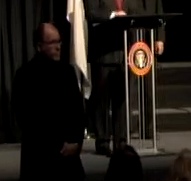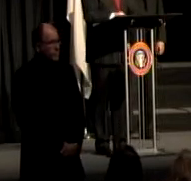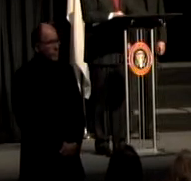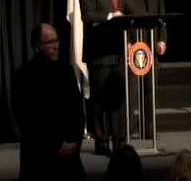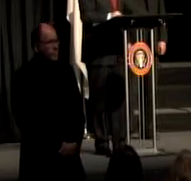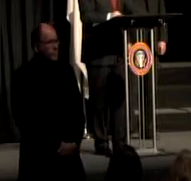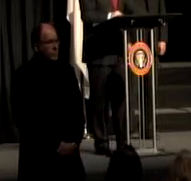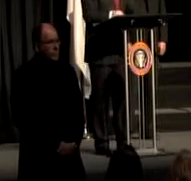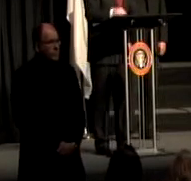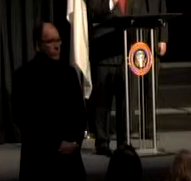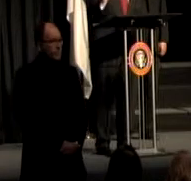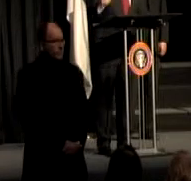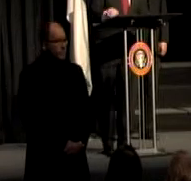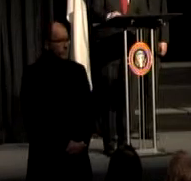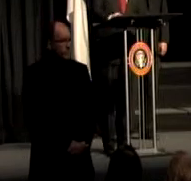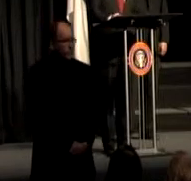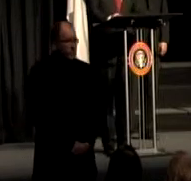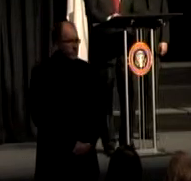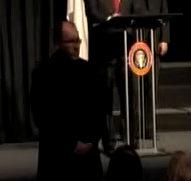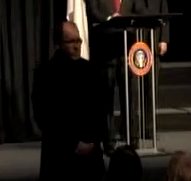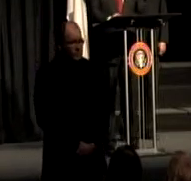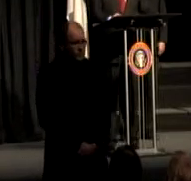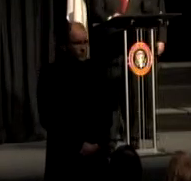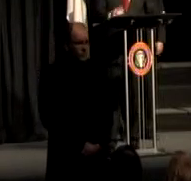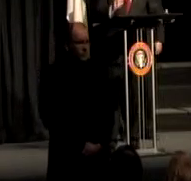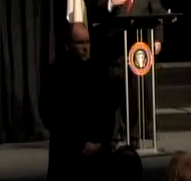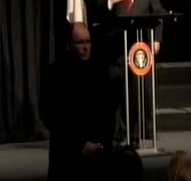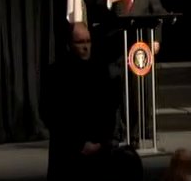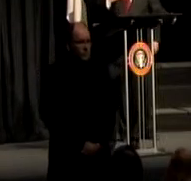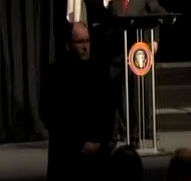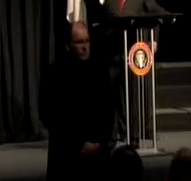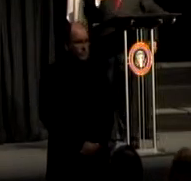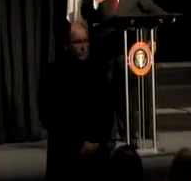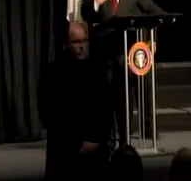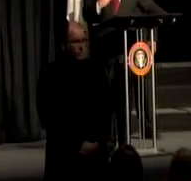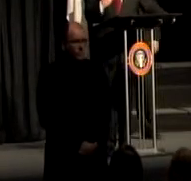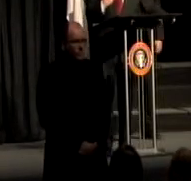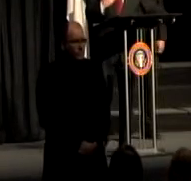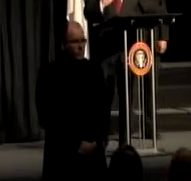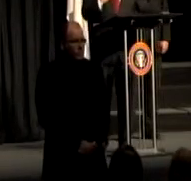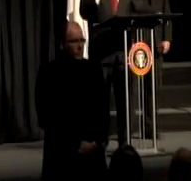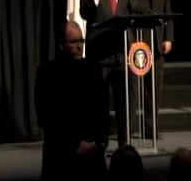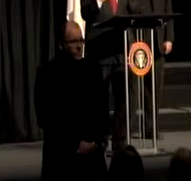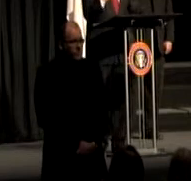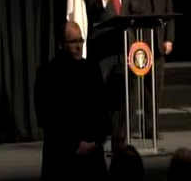lot of people a lot of people can't be a deacon a lot of people let me tell you what